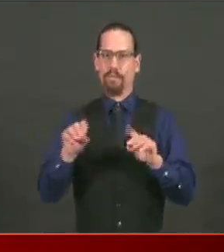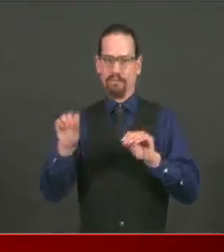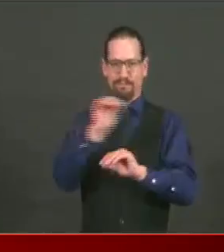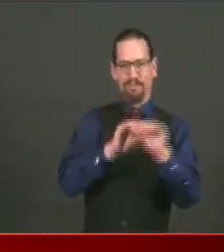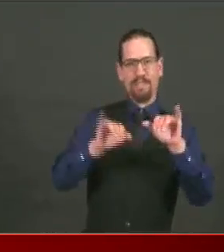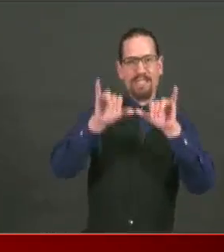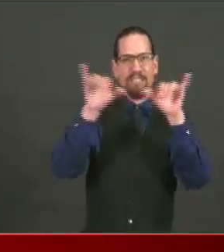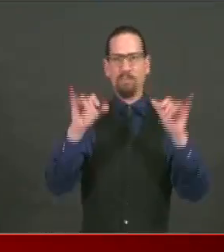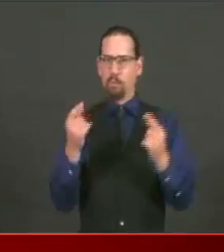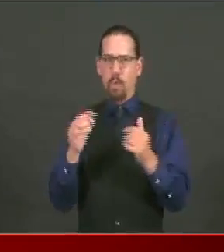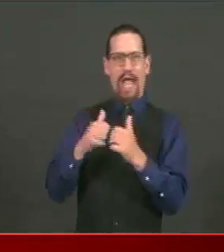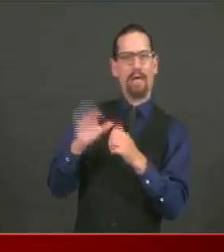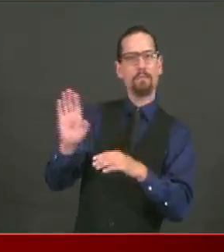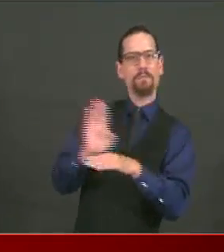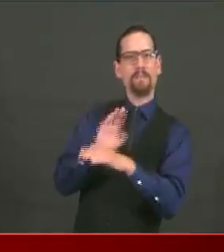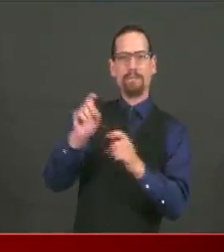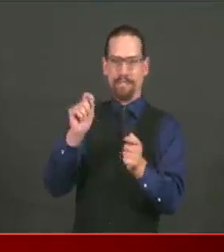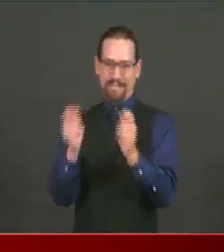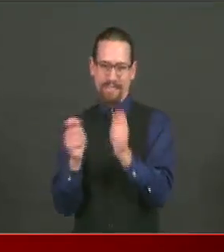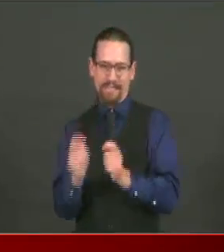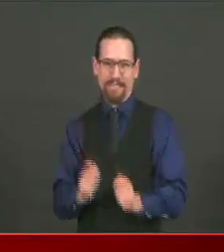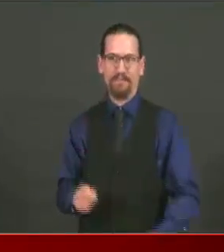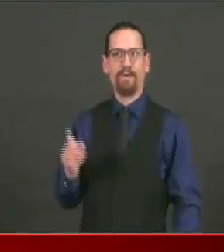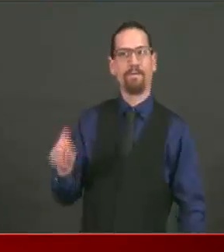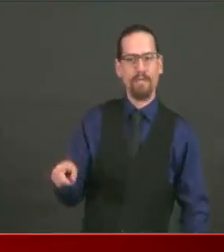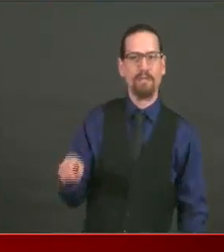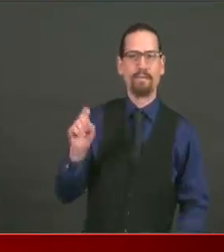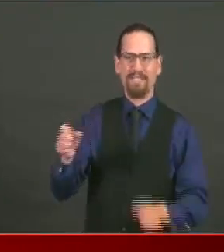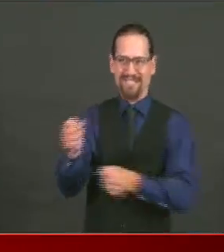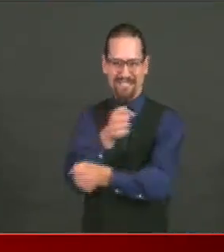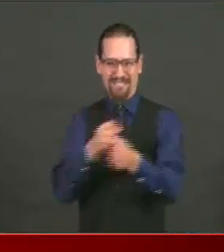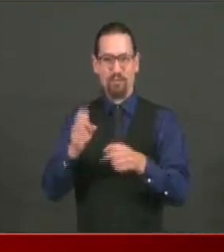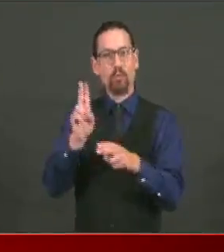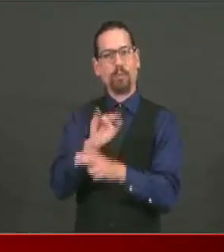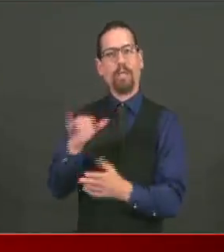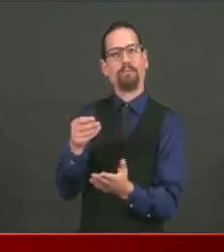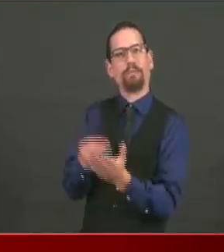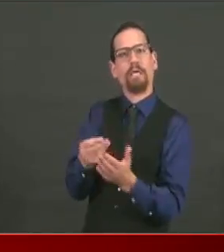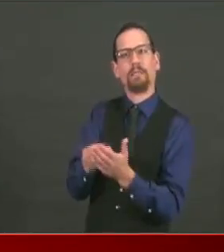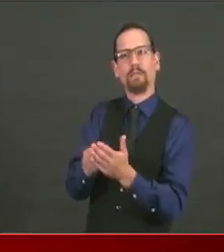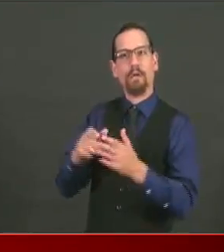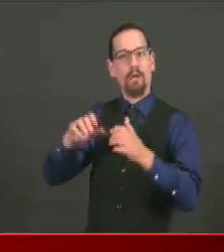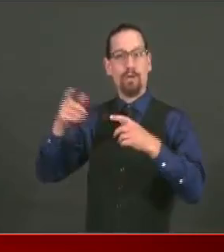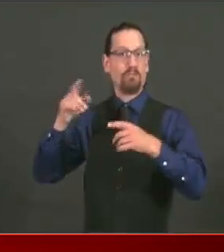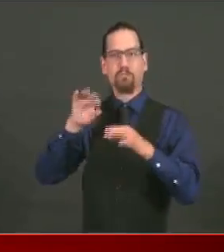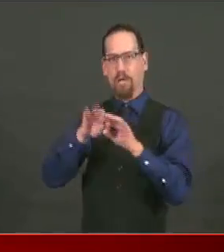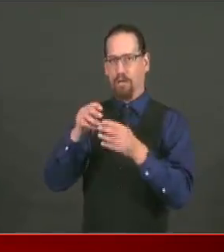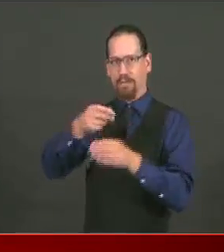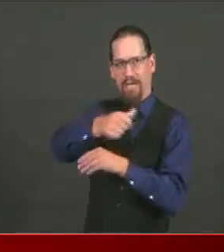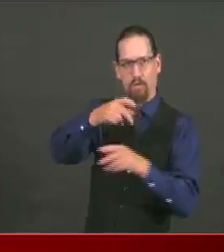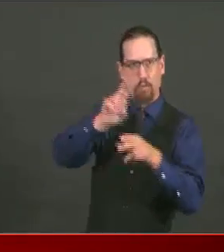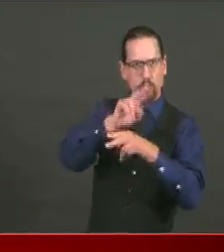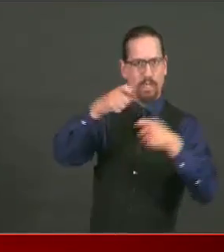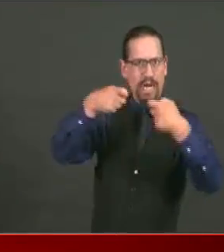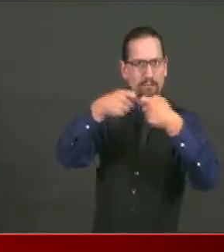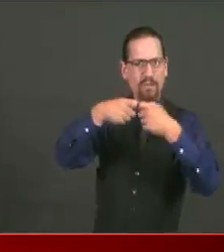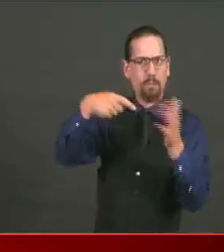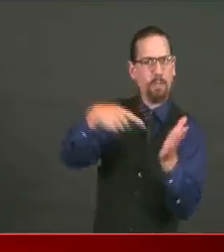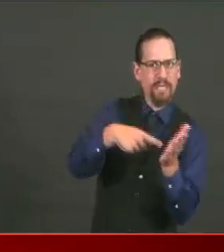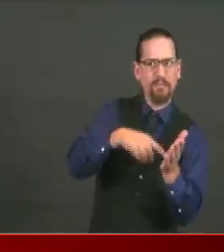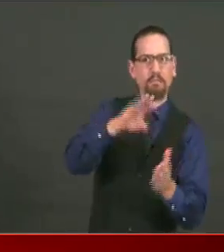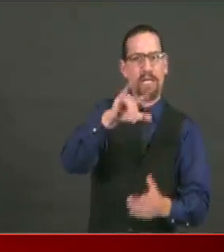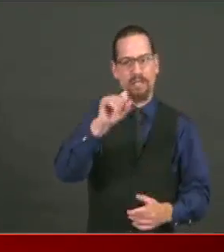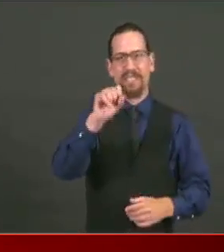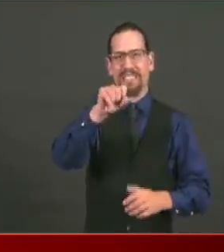from small businesses that, yes, they need some money to keep the lights on, but they also need a hand to adjust their